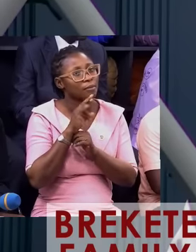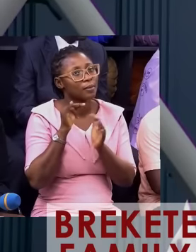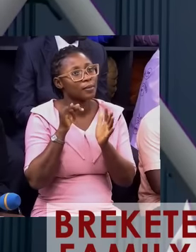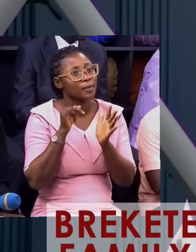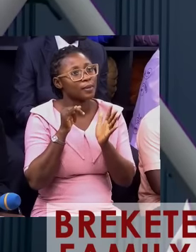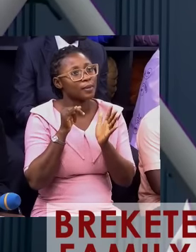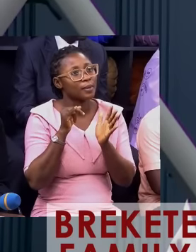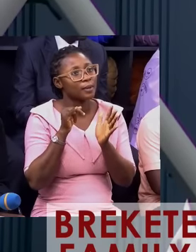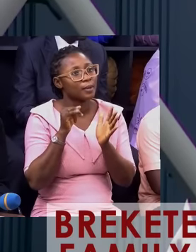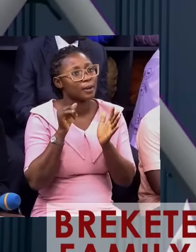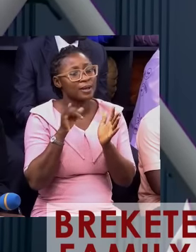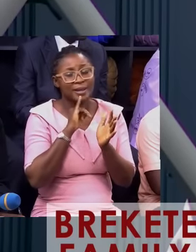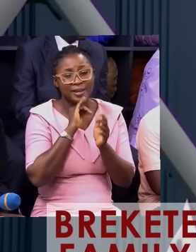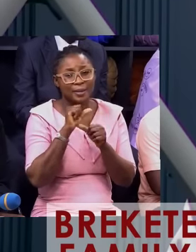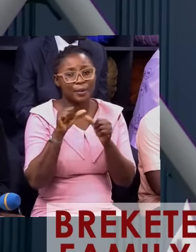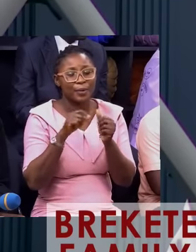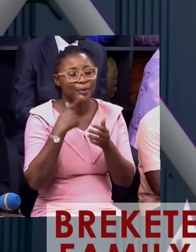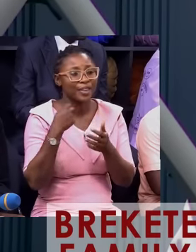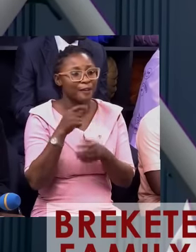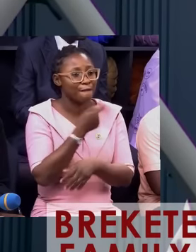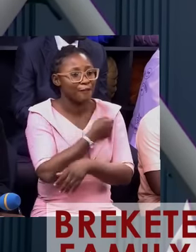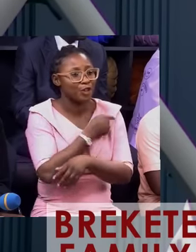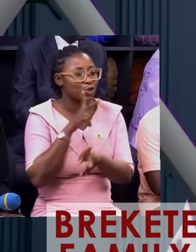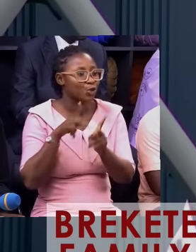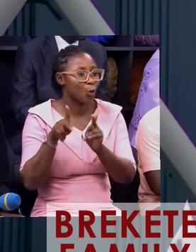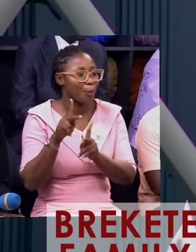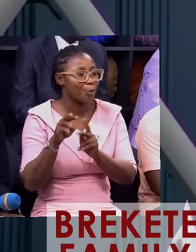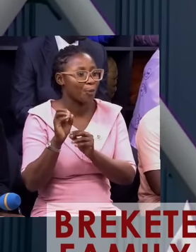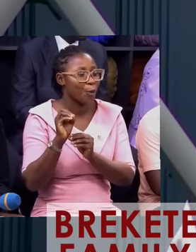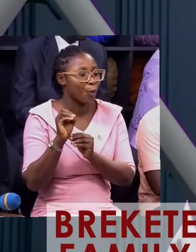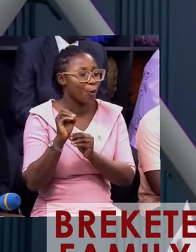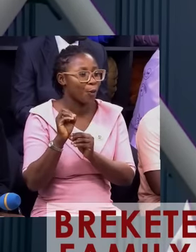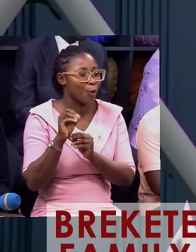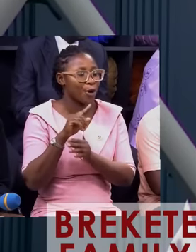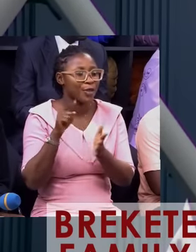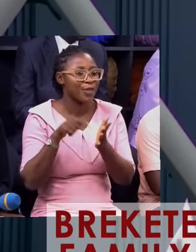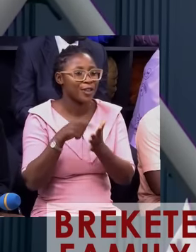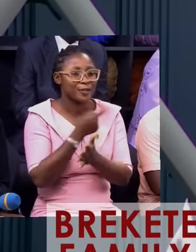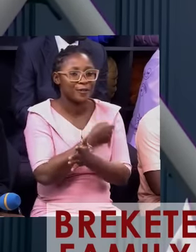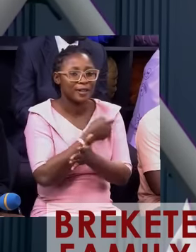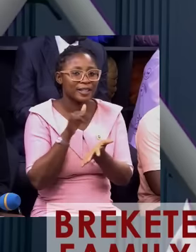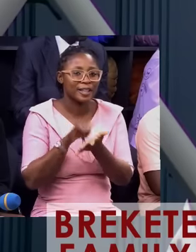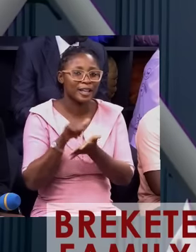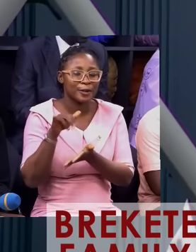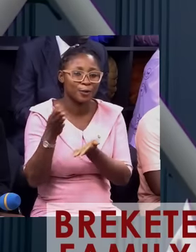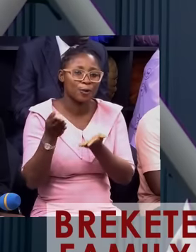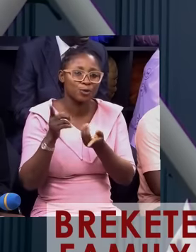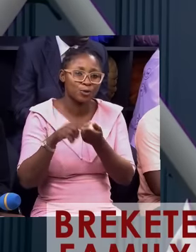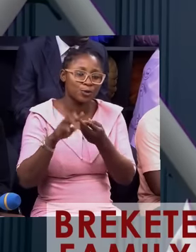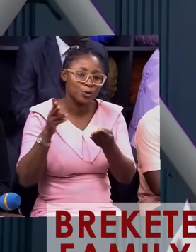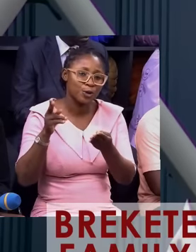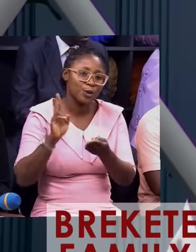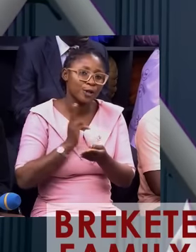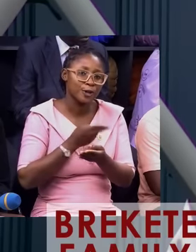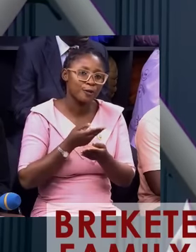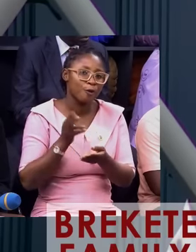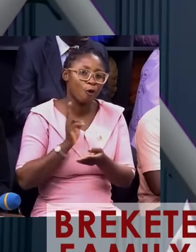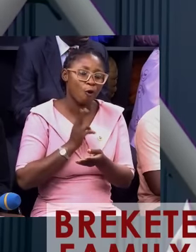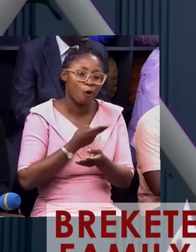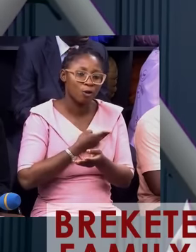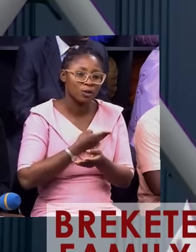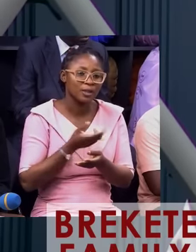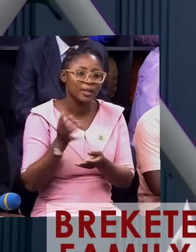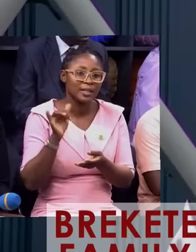see people sir this vacine they wanton give us they are